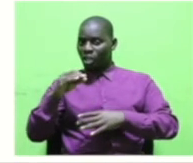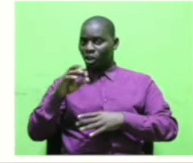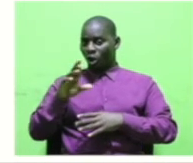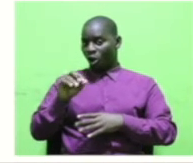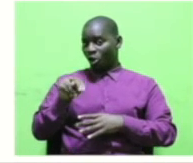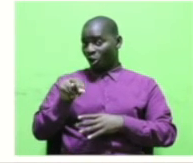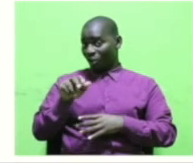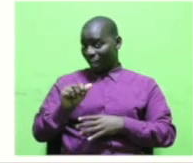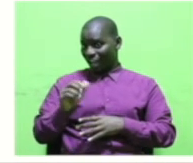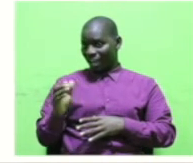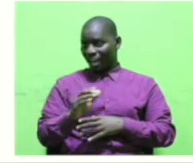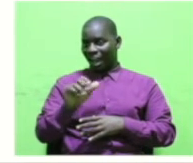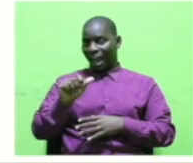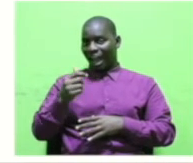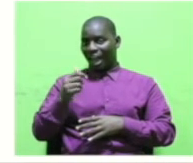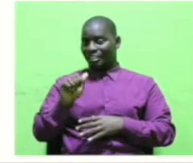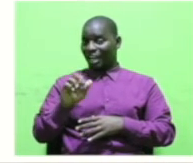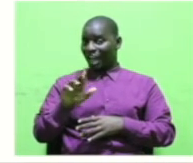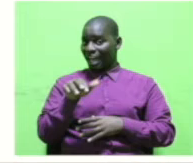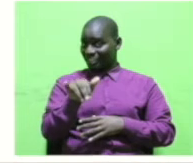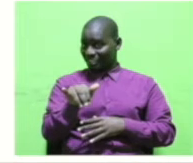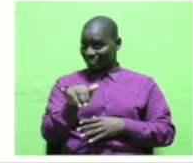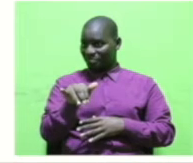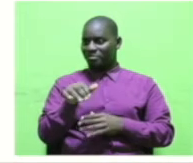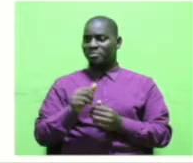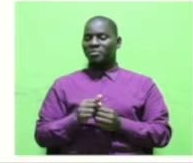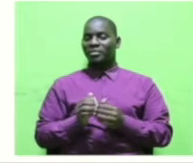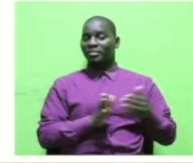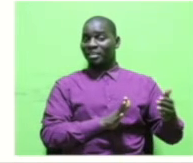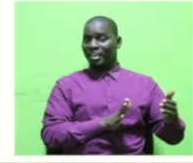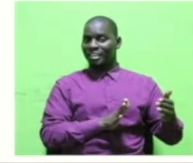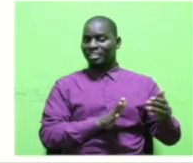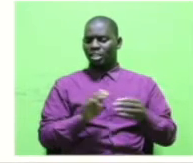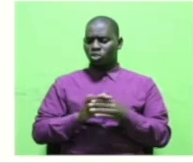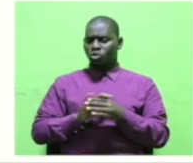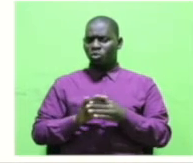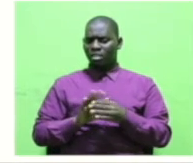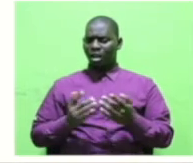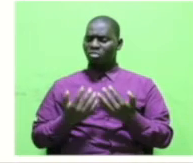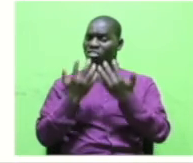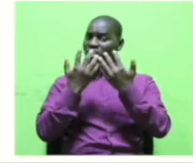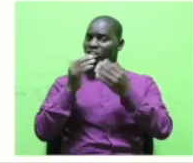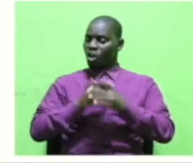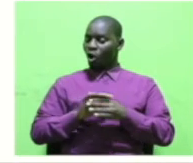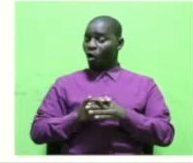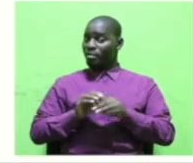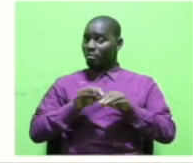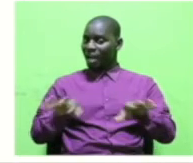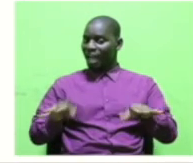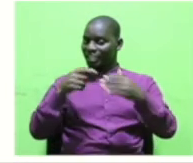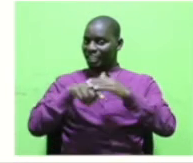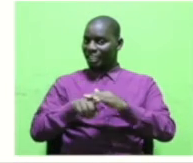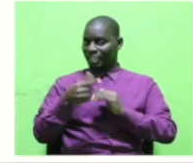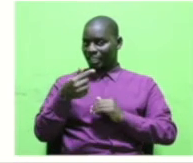vein. The coronary artery supplies the oxygenated blood to the heart tissue, and coronary